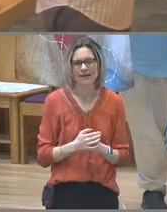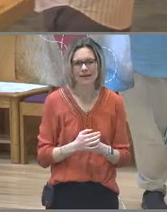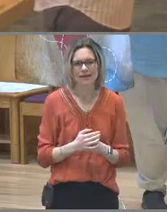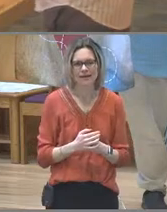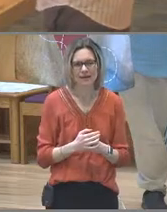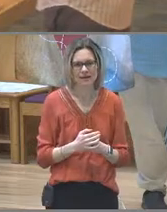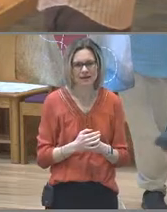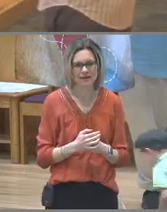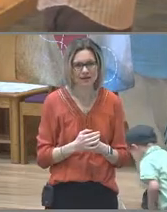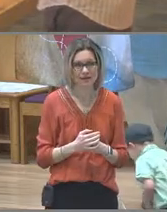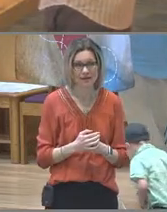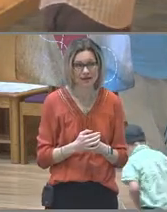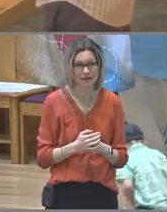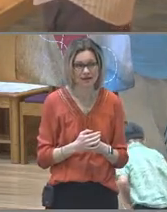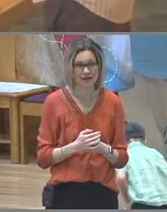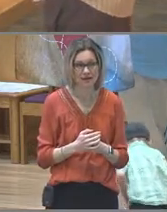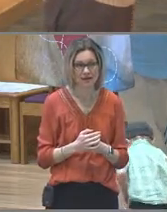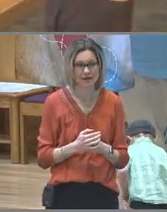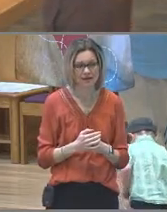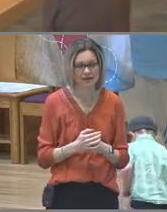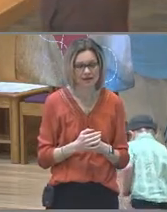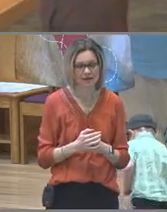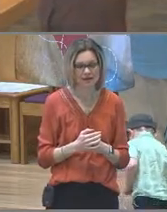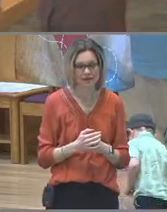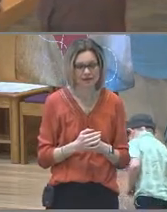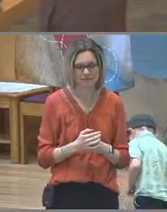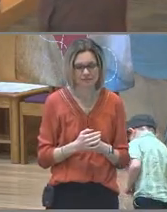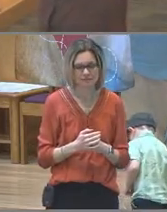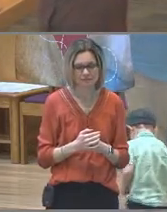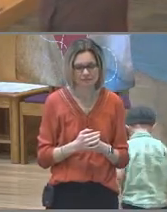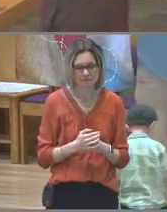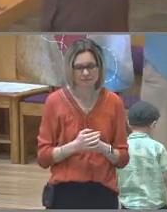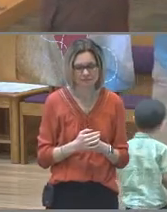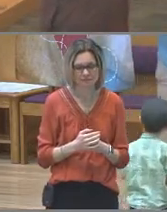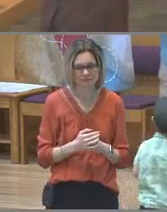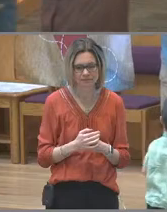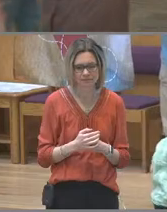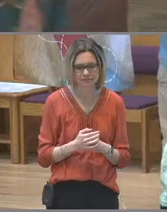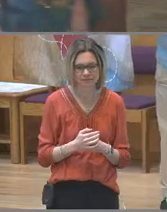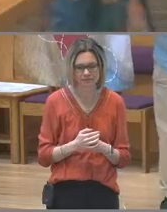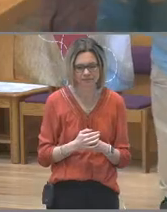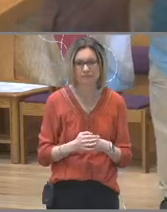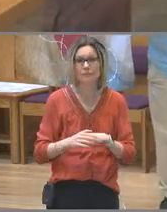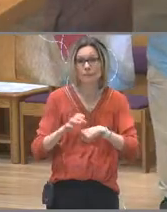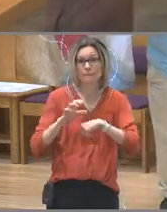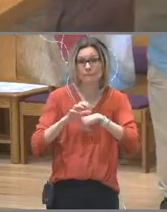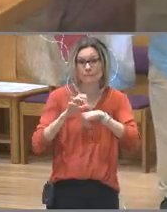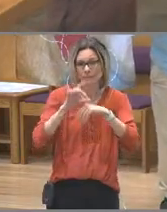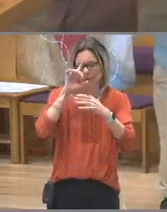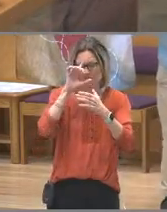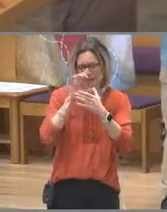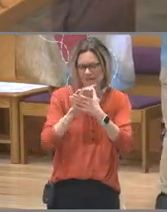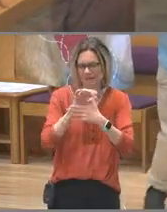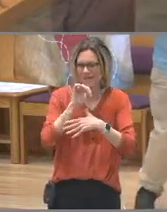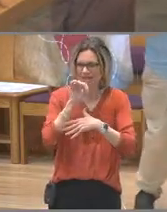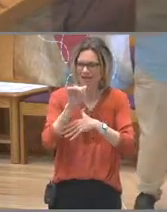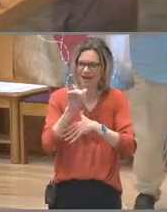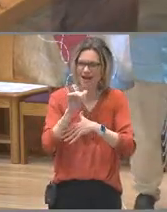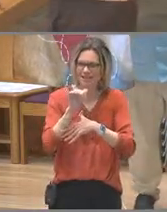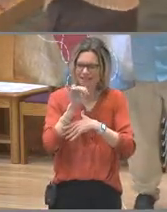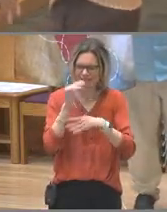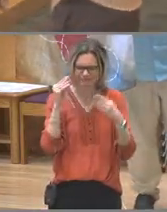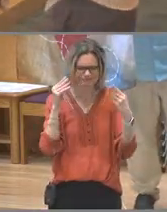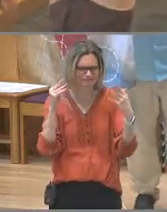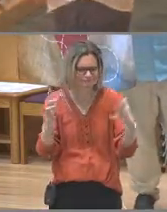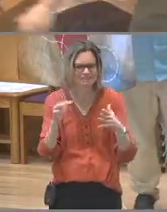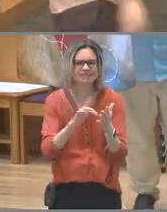see, the congregation, we believe that we, as congregation, we are not just to tell people, oh,